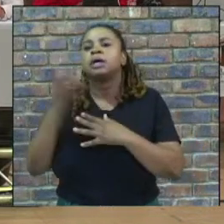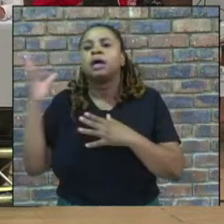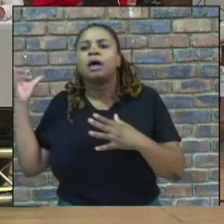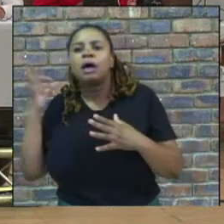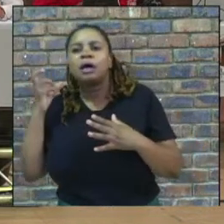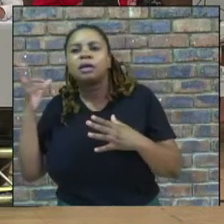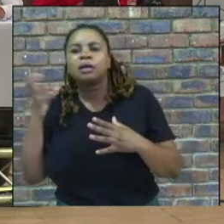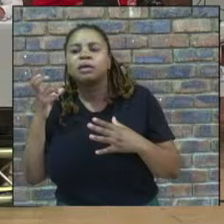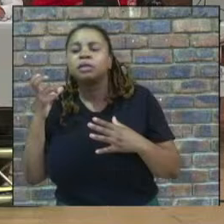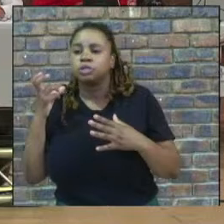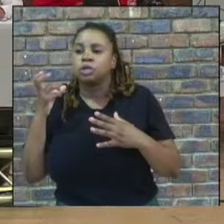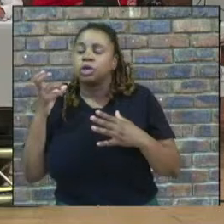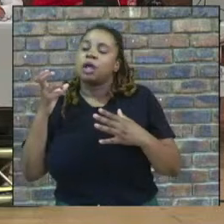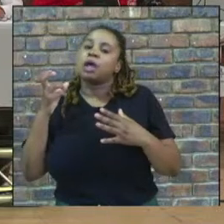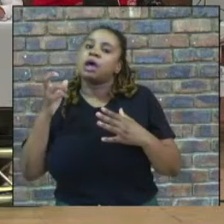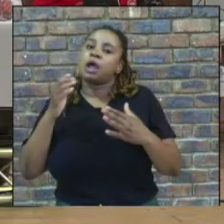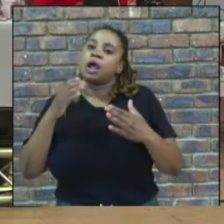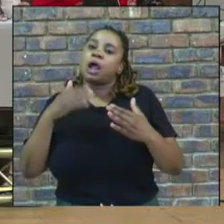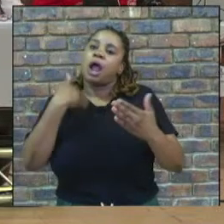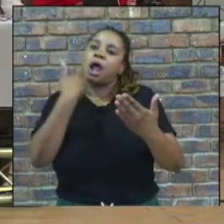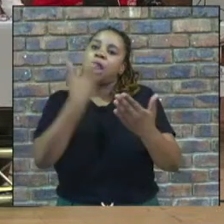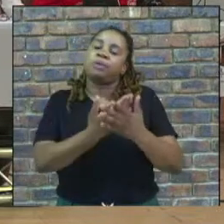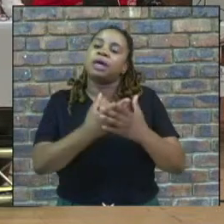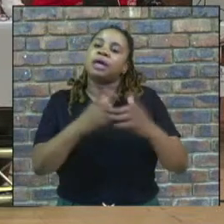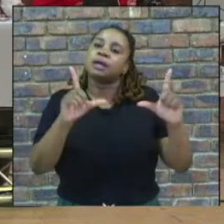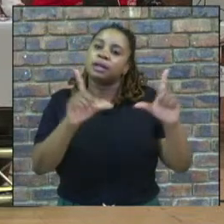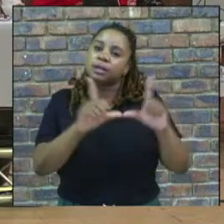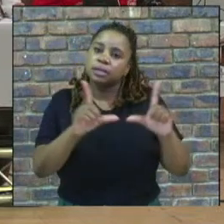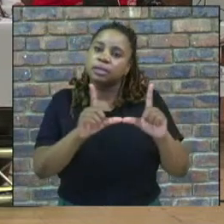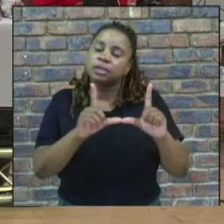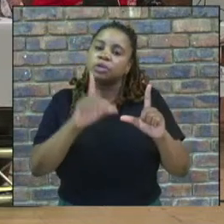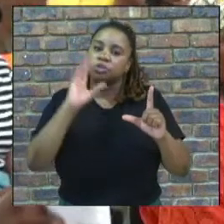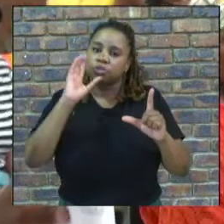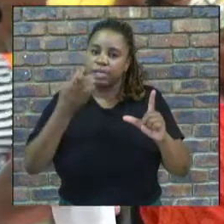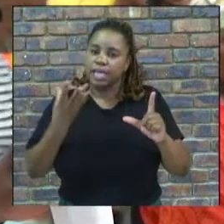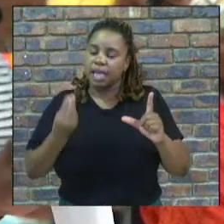apply for the license, you have to be a registered company.